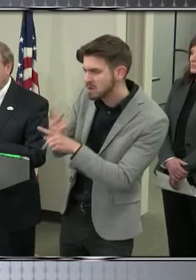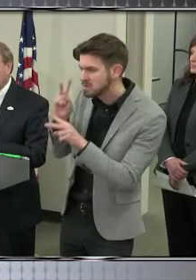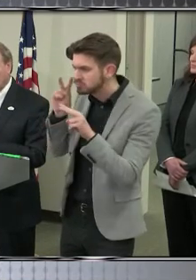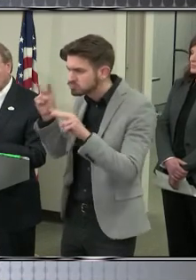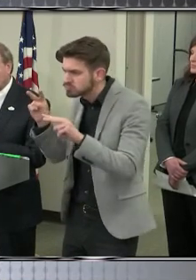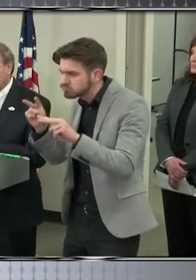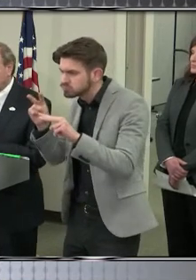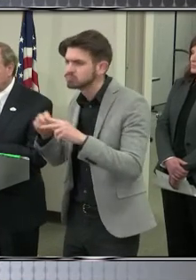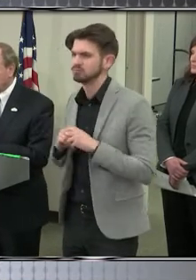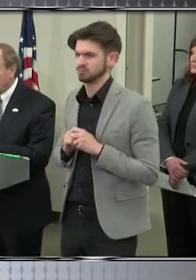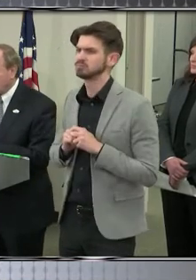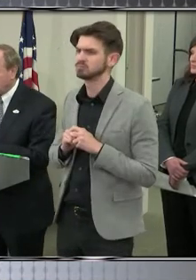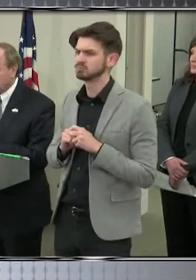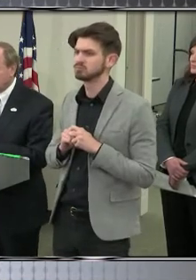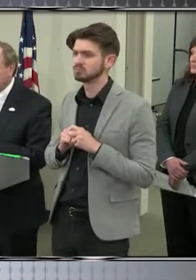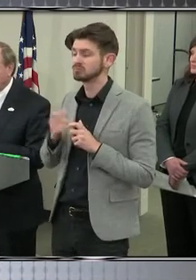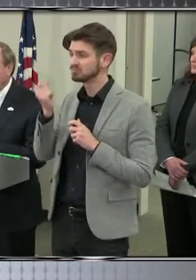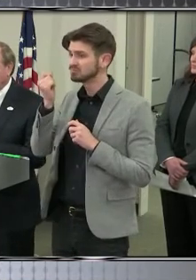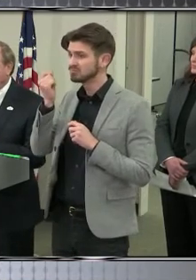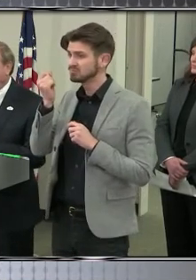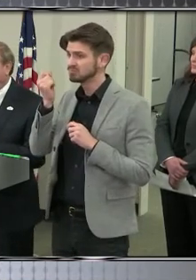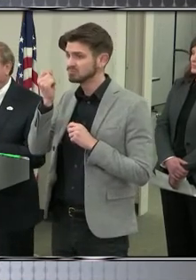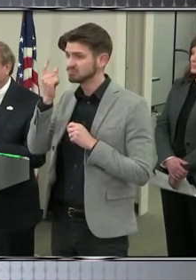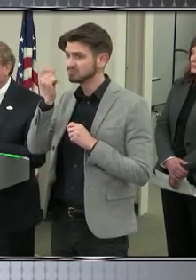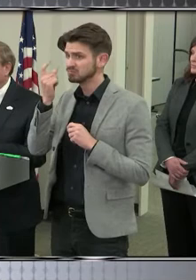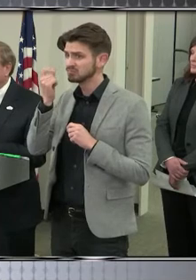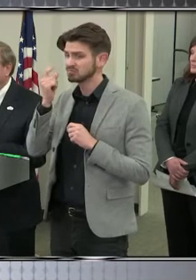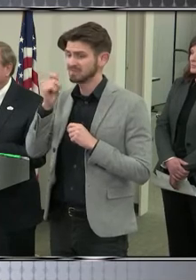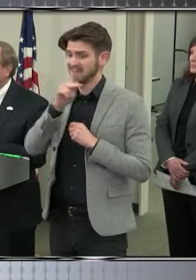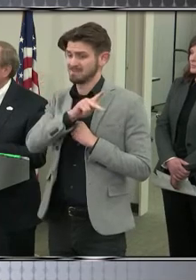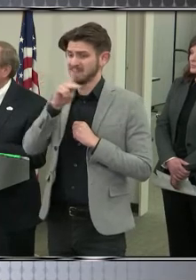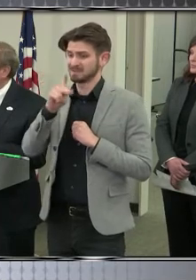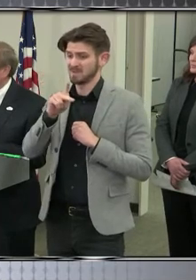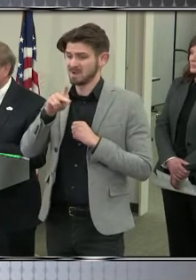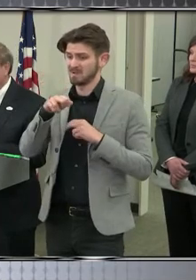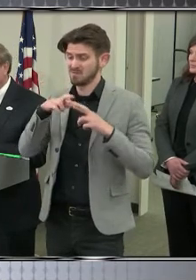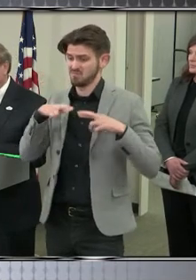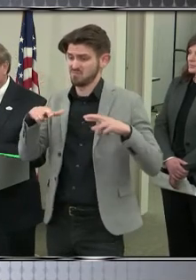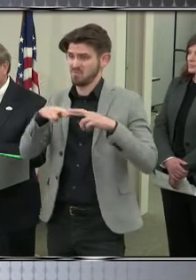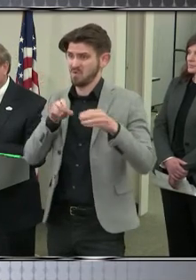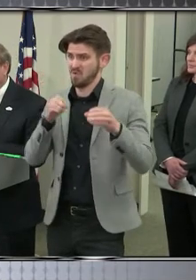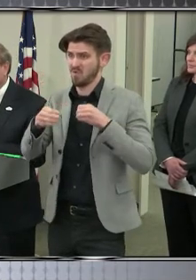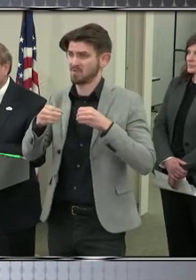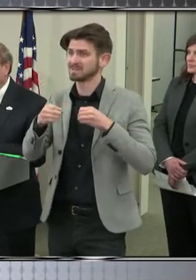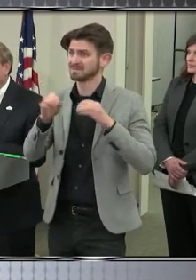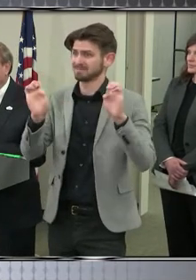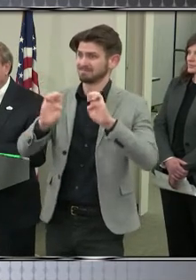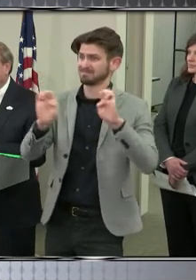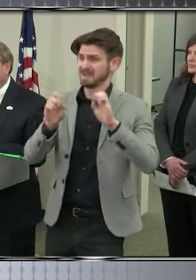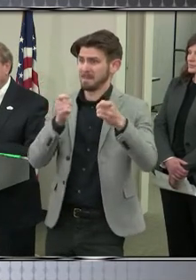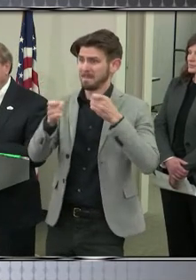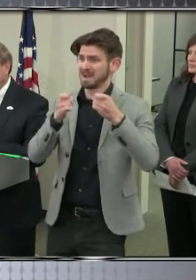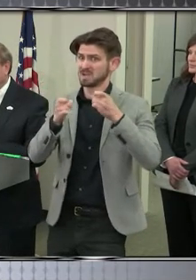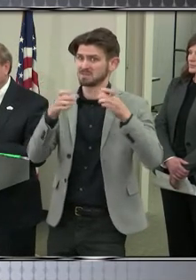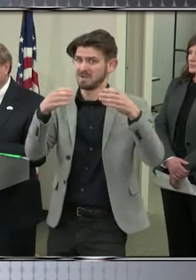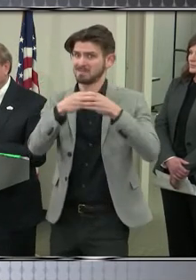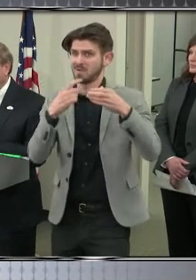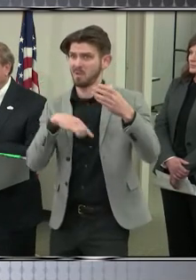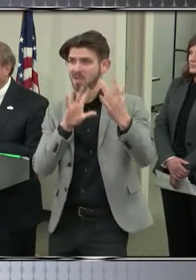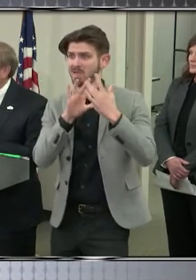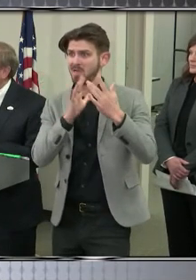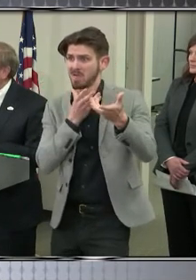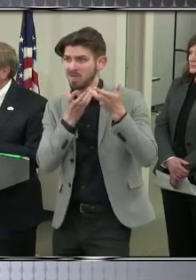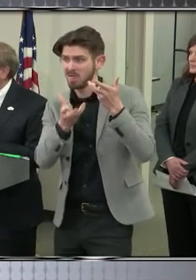currently in, are in continuous coordination through our Pikes Peak Regional Office of Emergency Management with the El Paso